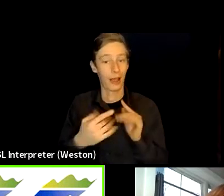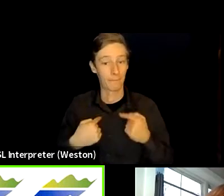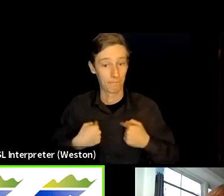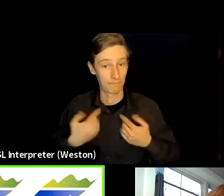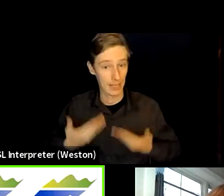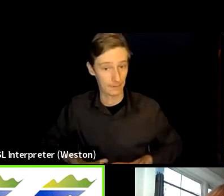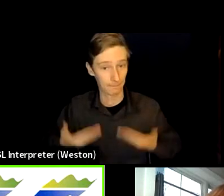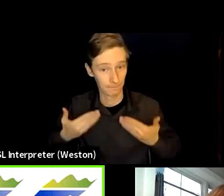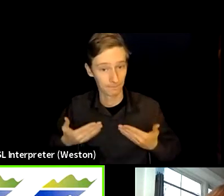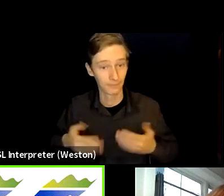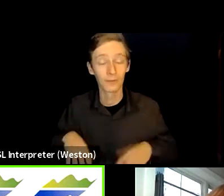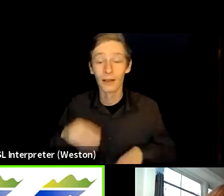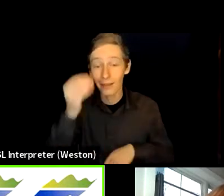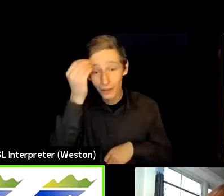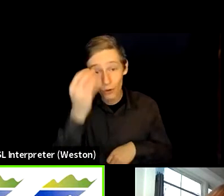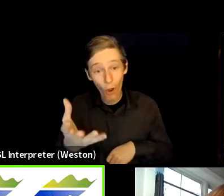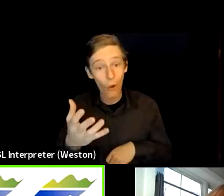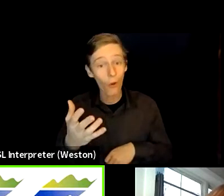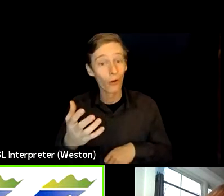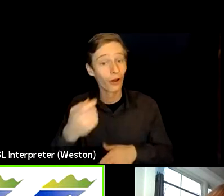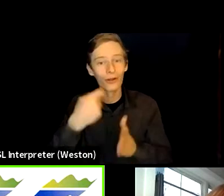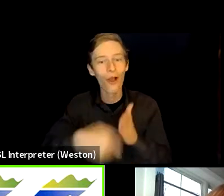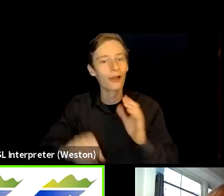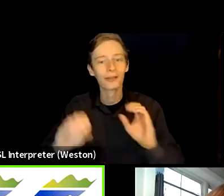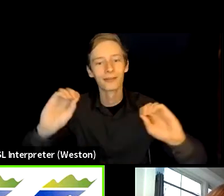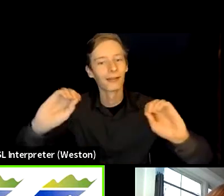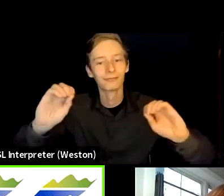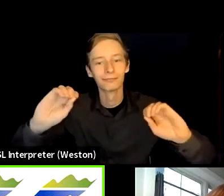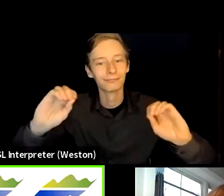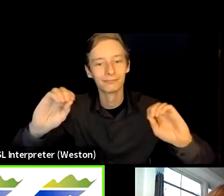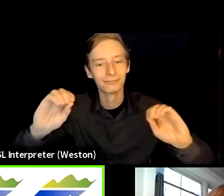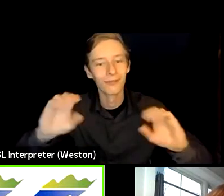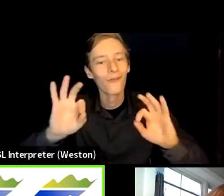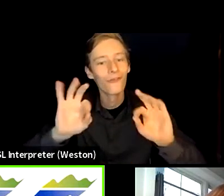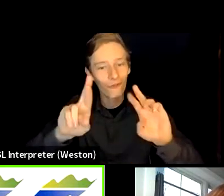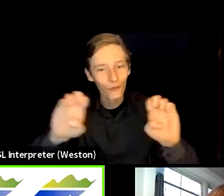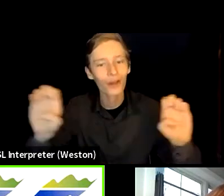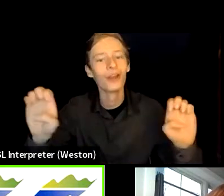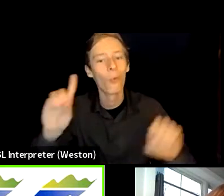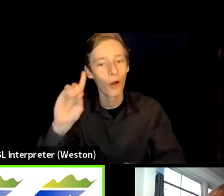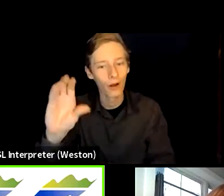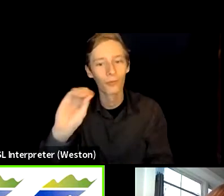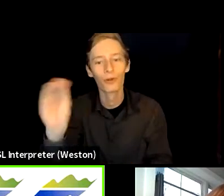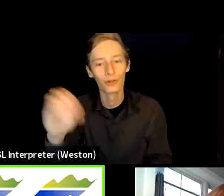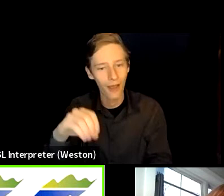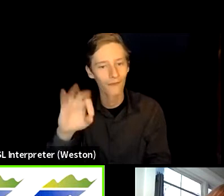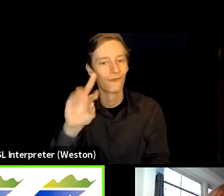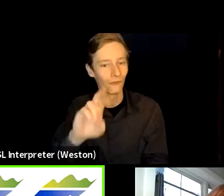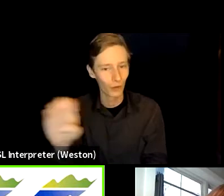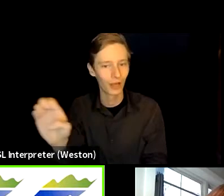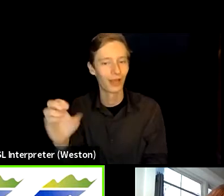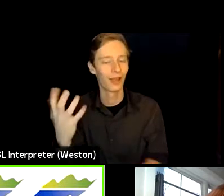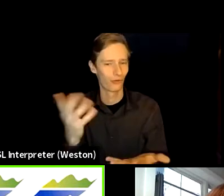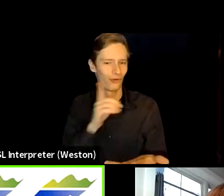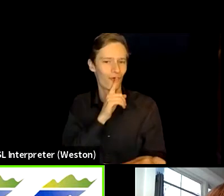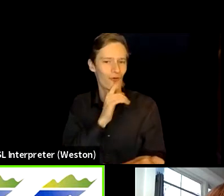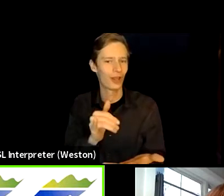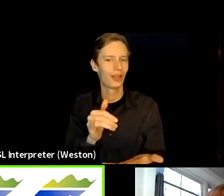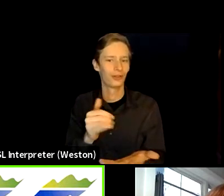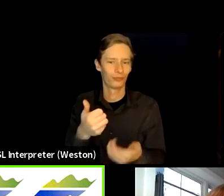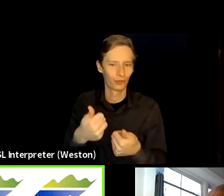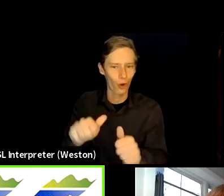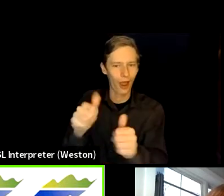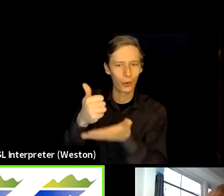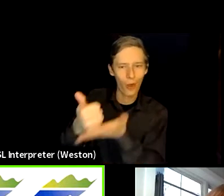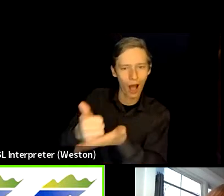it's a free service, which is so exciting that our local governments had gotten together and really helped stand this program up with our funding partners